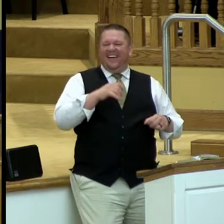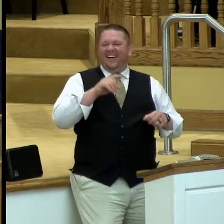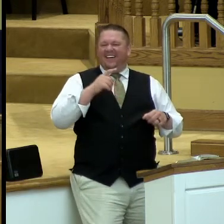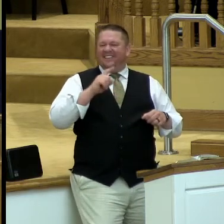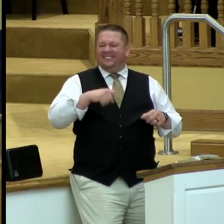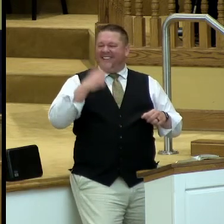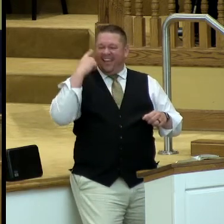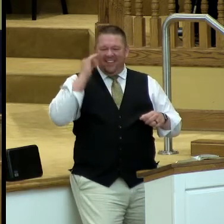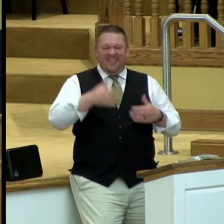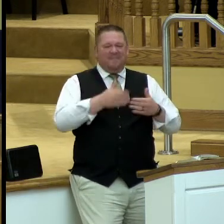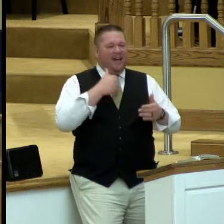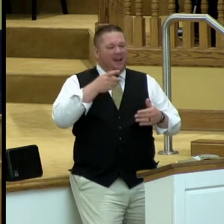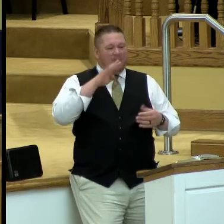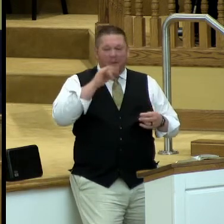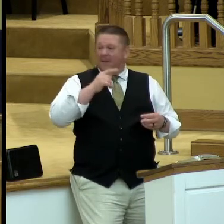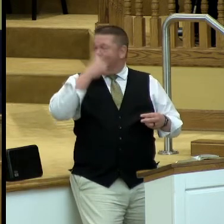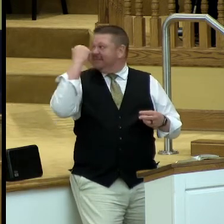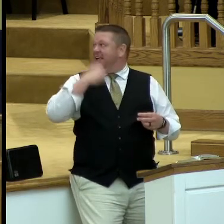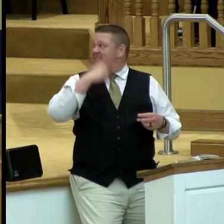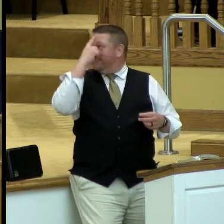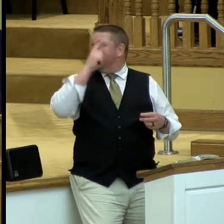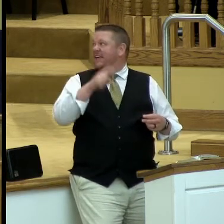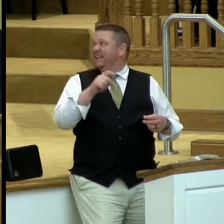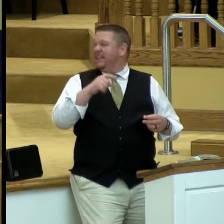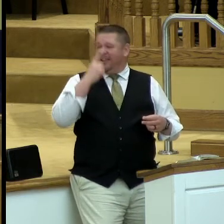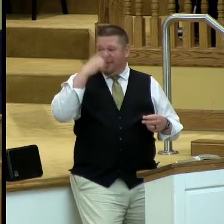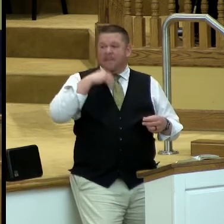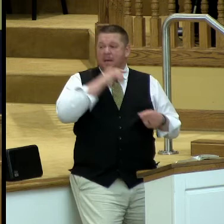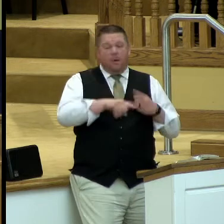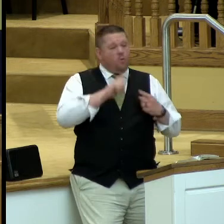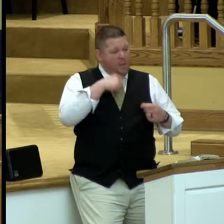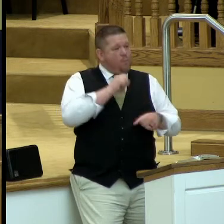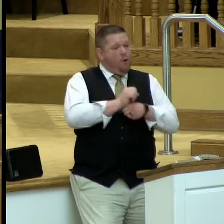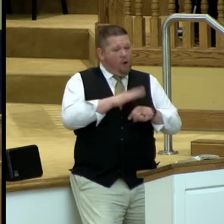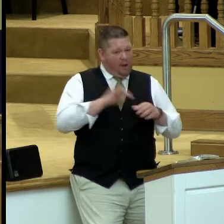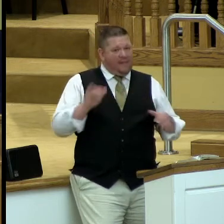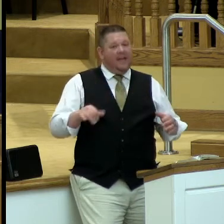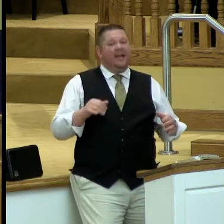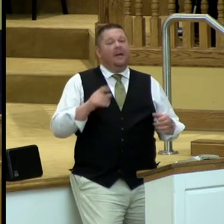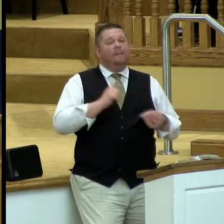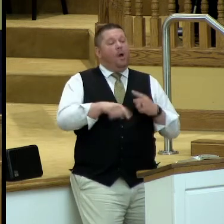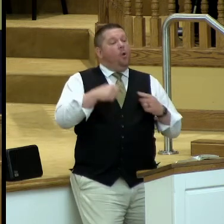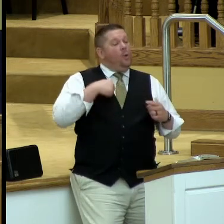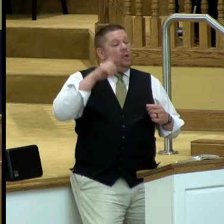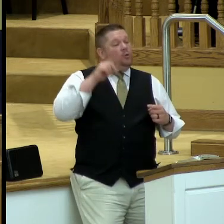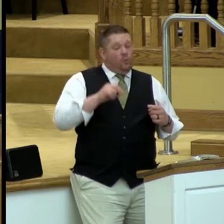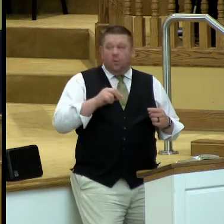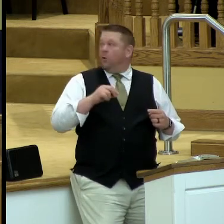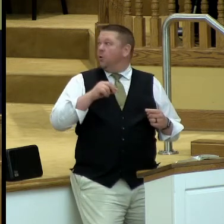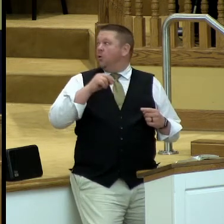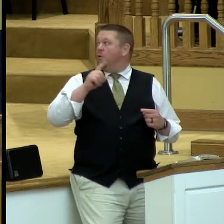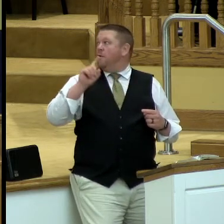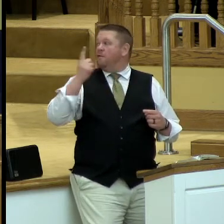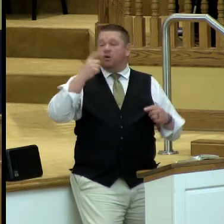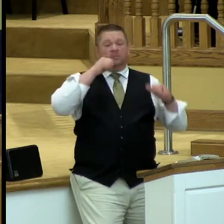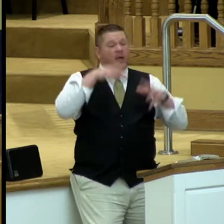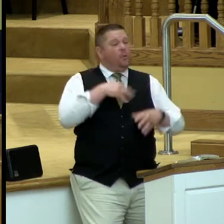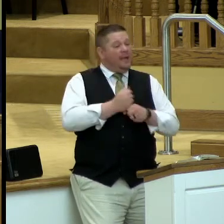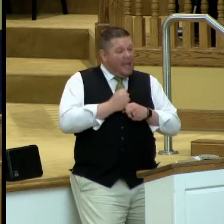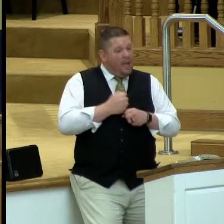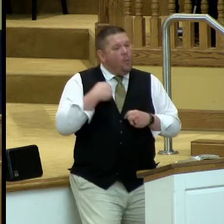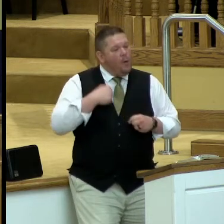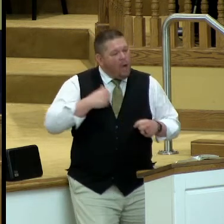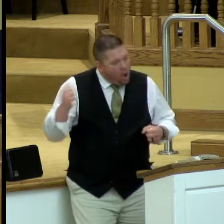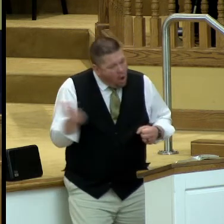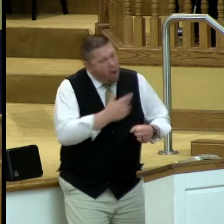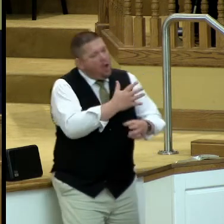tired of hearing this behind the pulpit because I think she thinks I'm lying, but I really am working on it. But we do. Well, the first blessing we get,